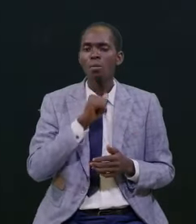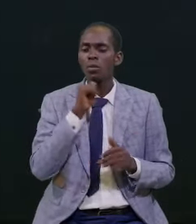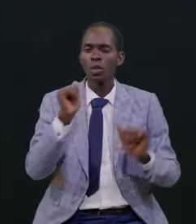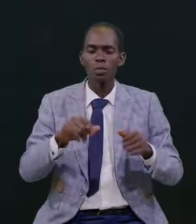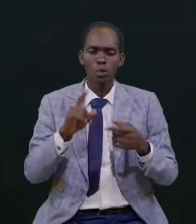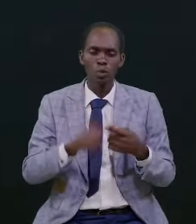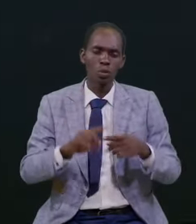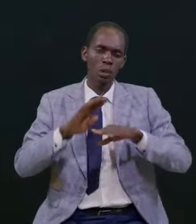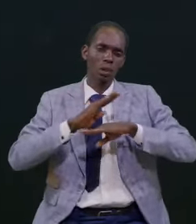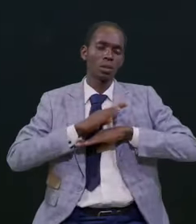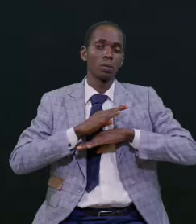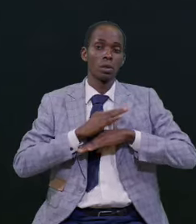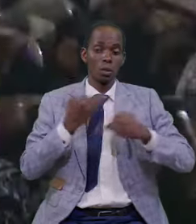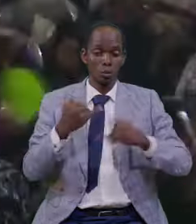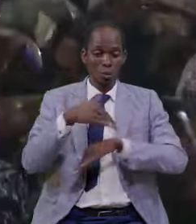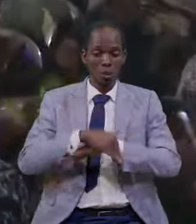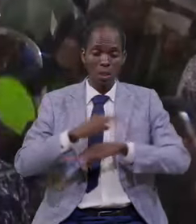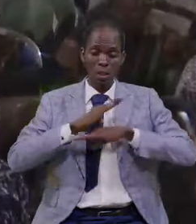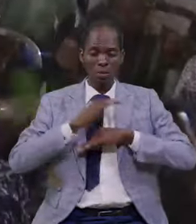Tonight, satisfaction for you.